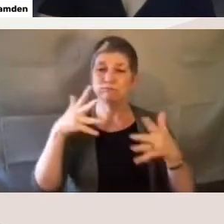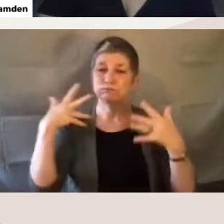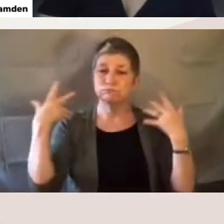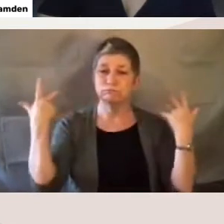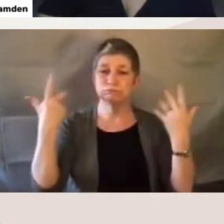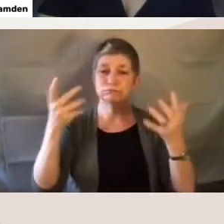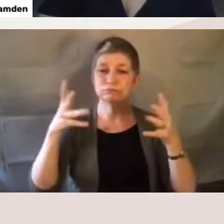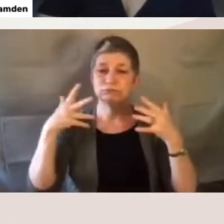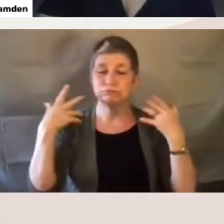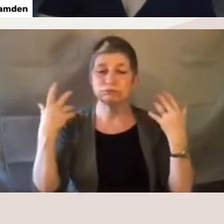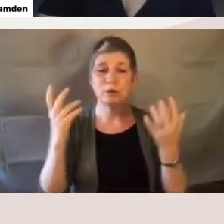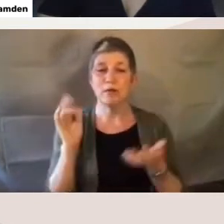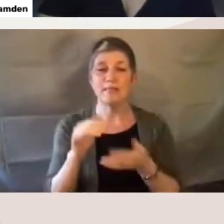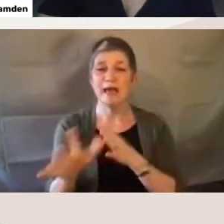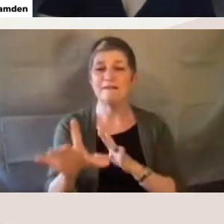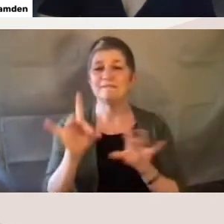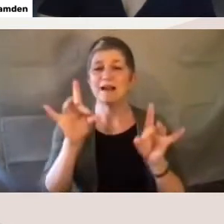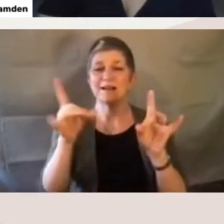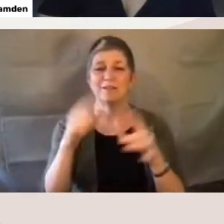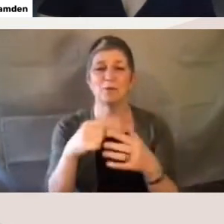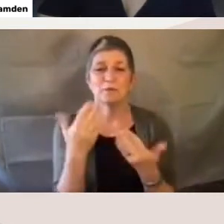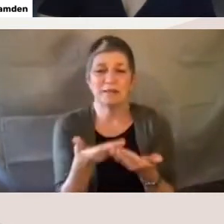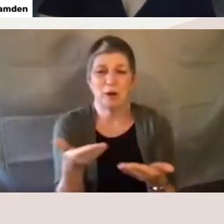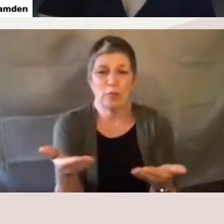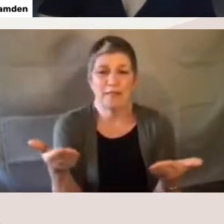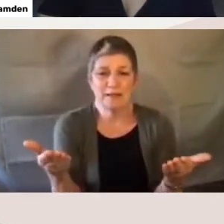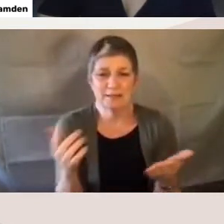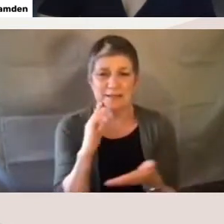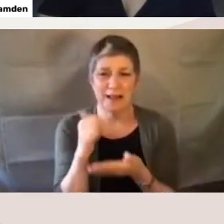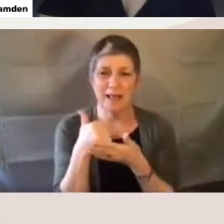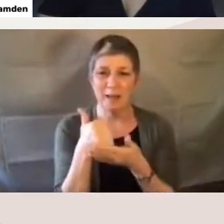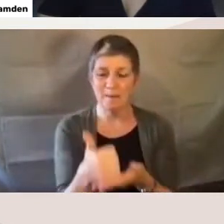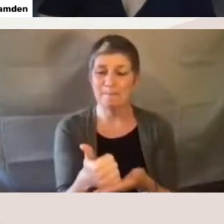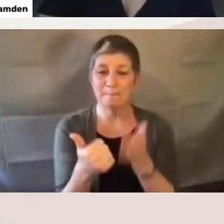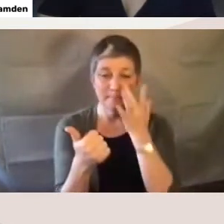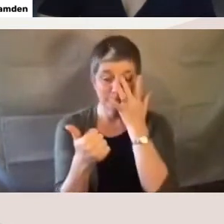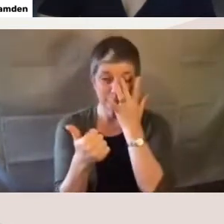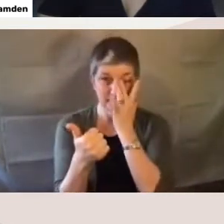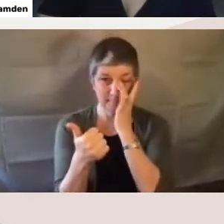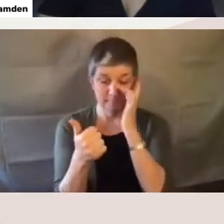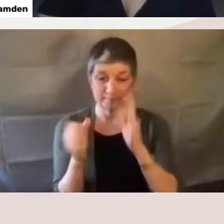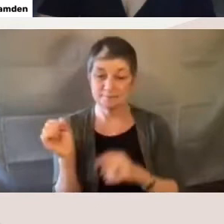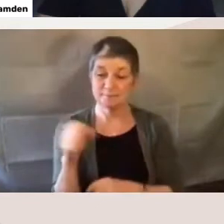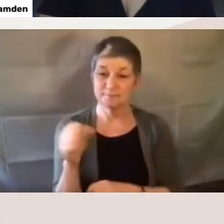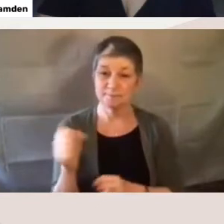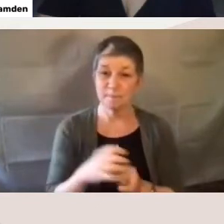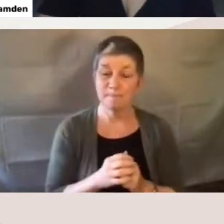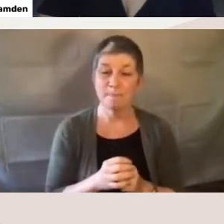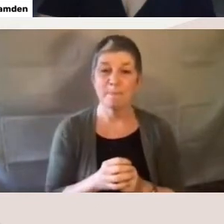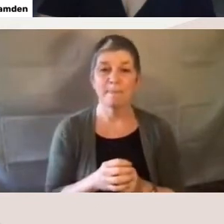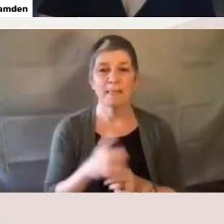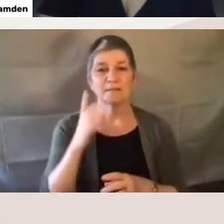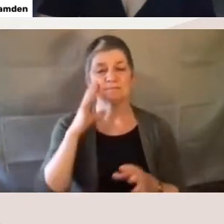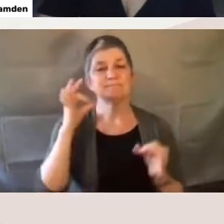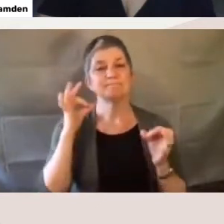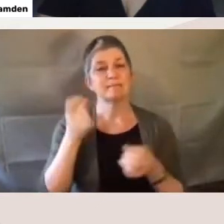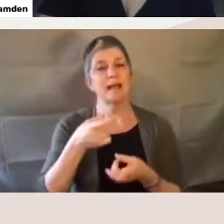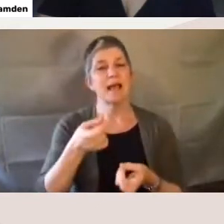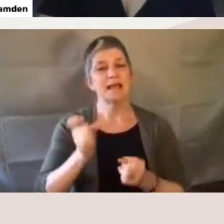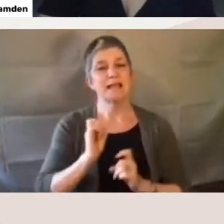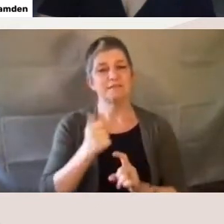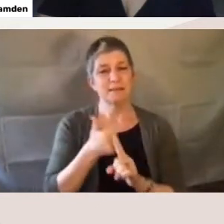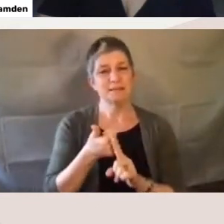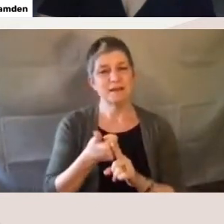just finding the little things that help you. So yeah, I would definitely give myself